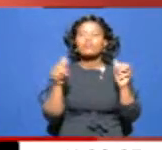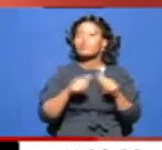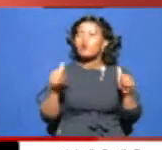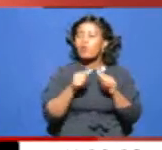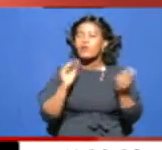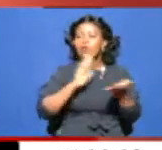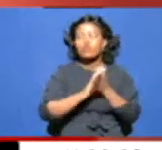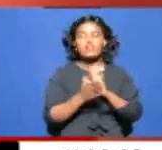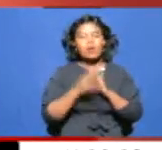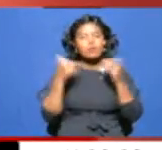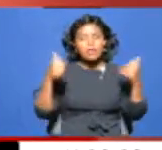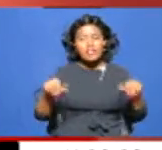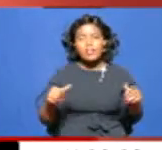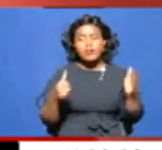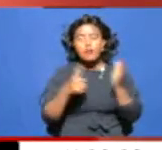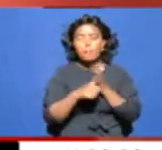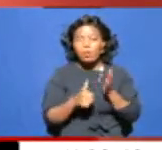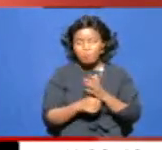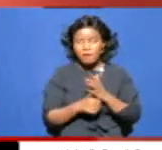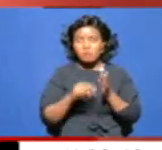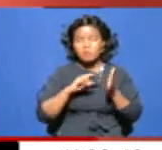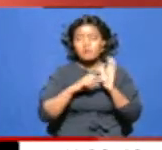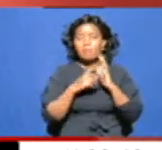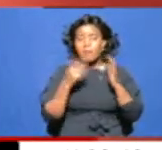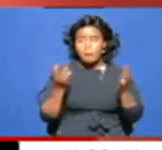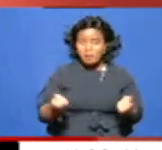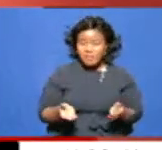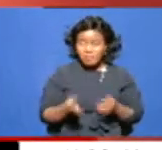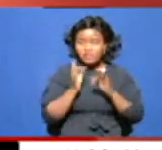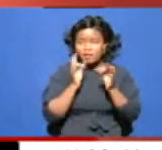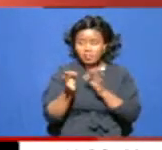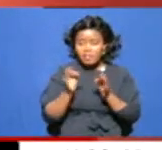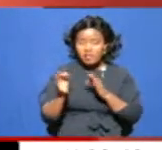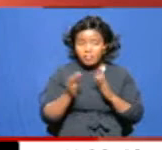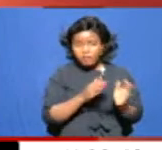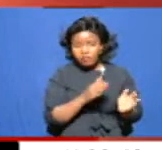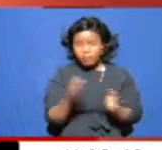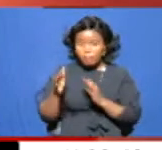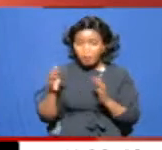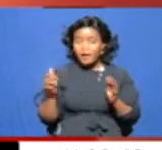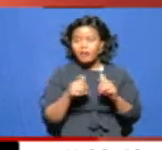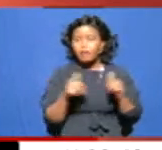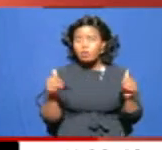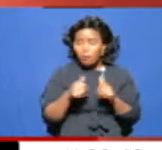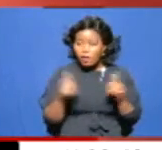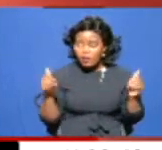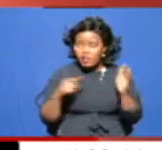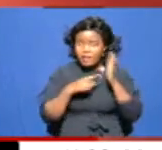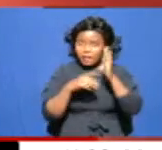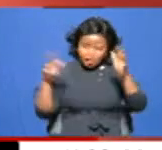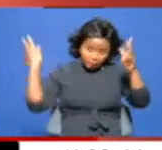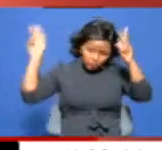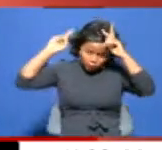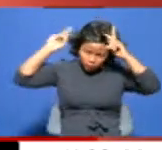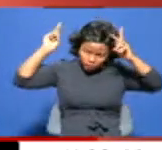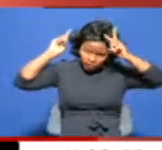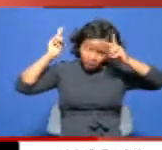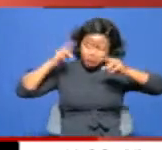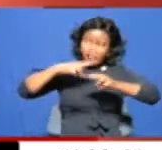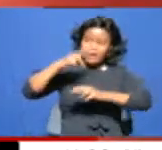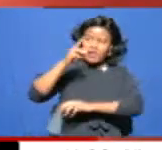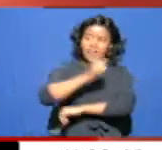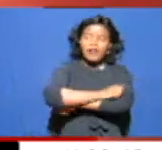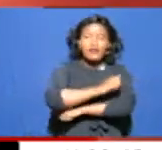problem. That shows you that when we plan well, it's talked about Kakamega High School, why not have like the likes of